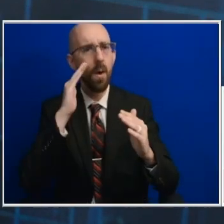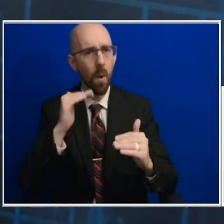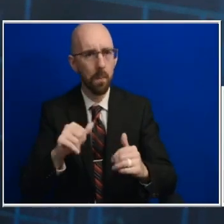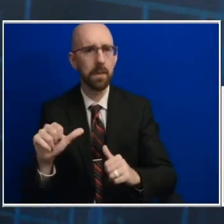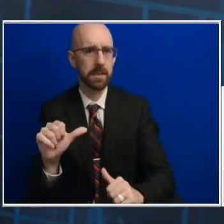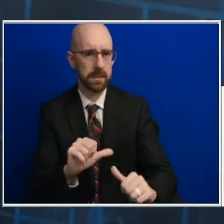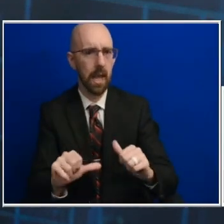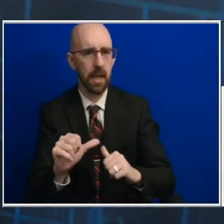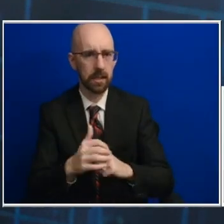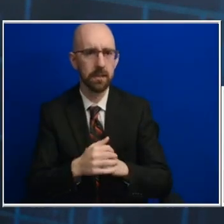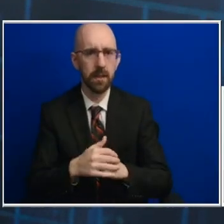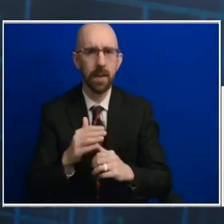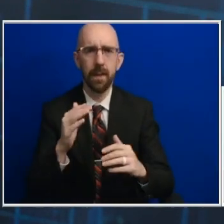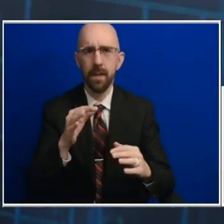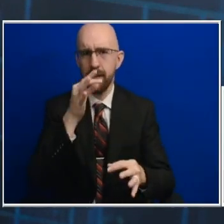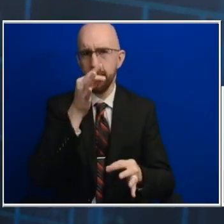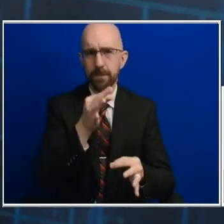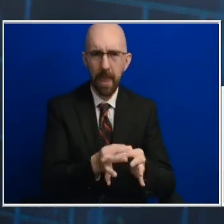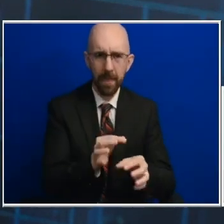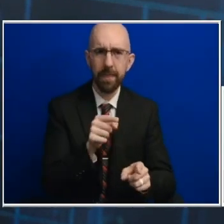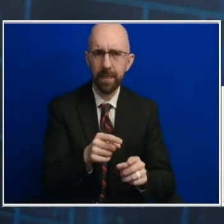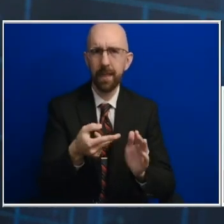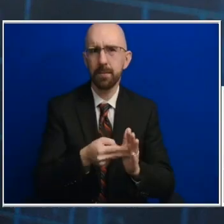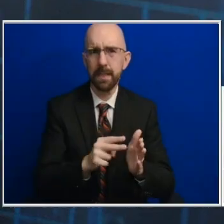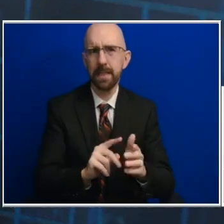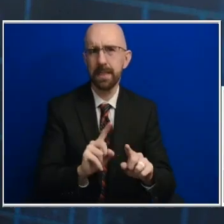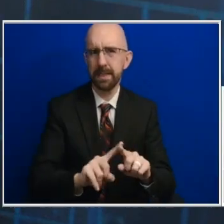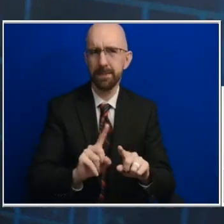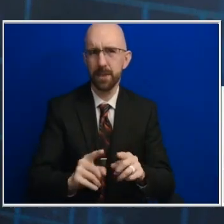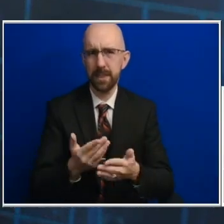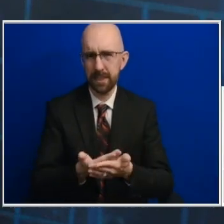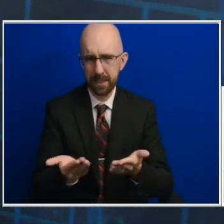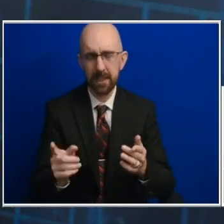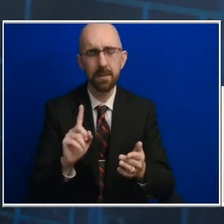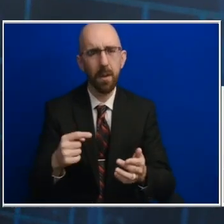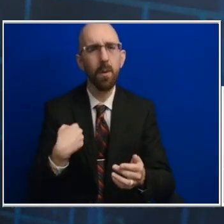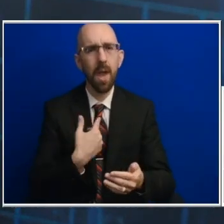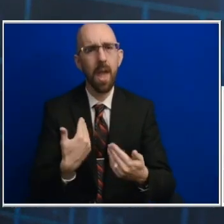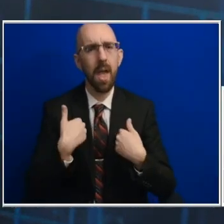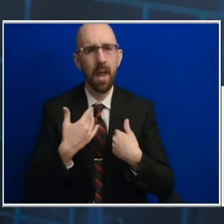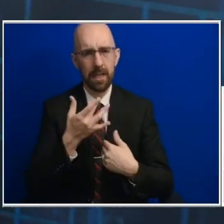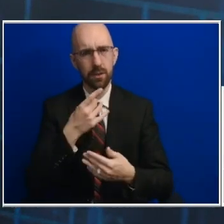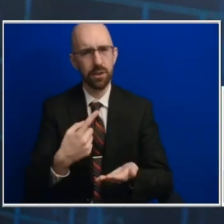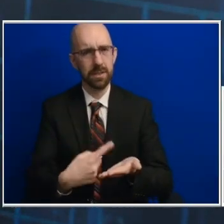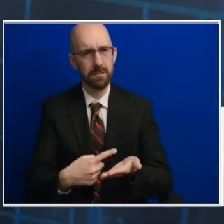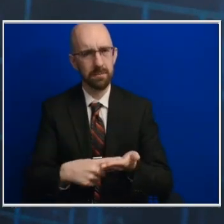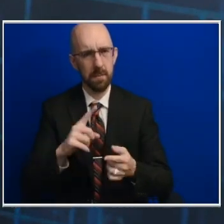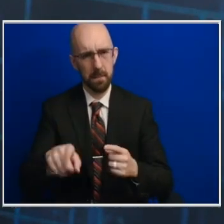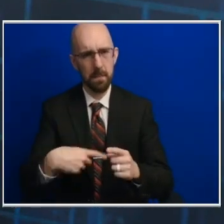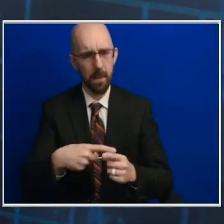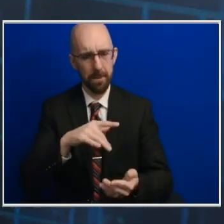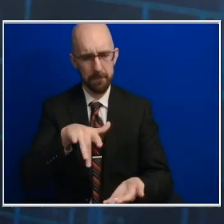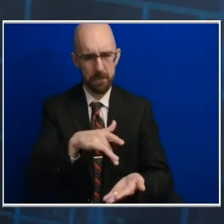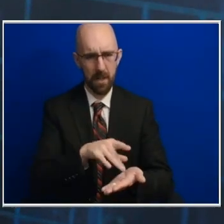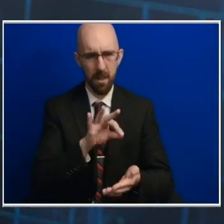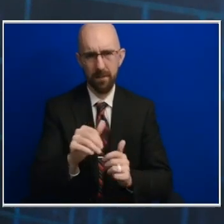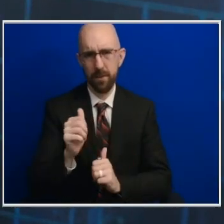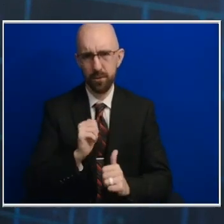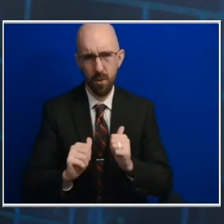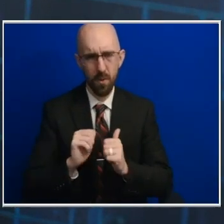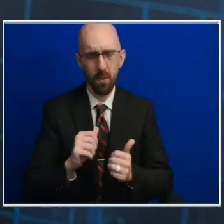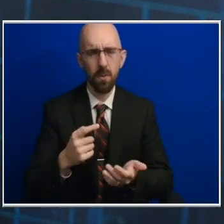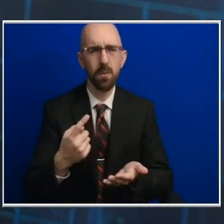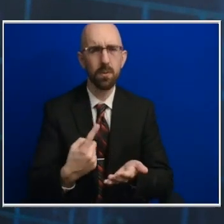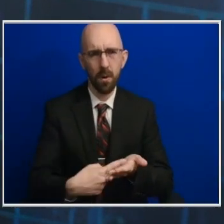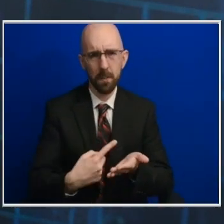That faith part can mean a lot of different things, but I think we had an interesting discussion about the middle of our show where we talked about the importance